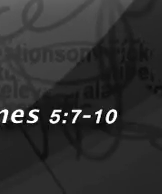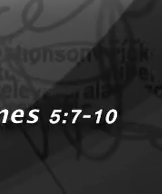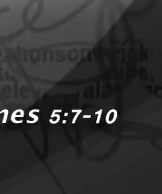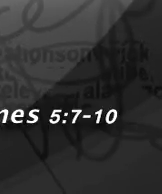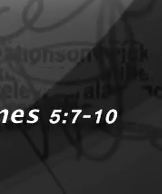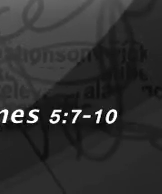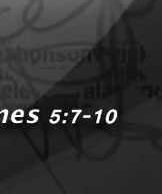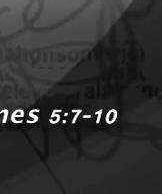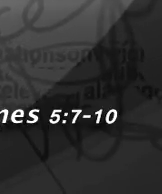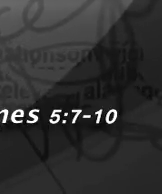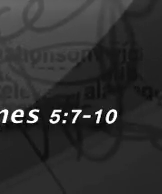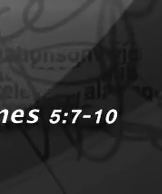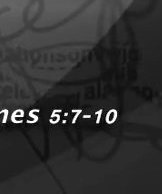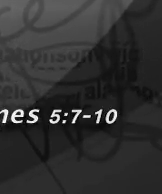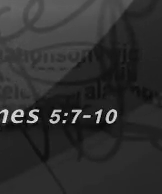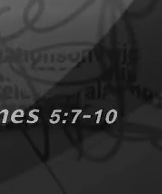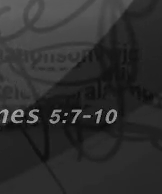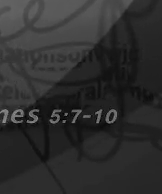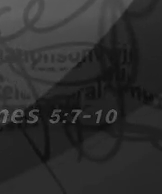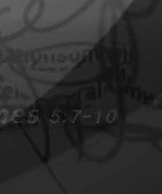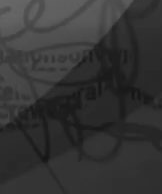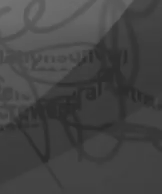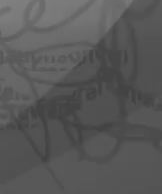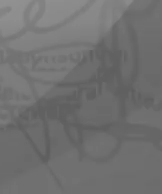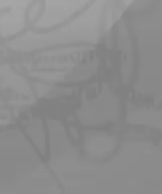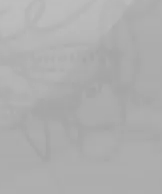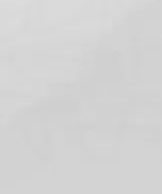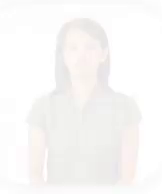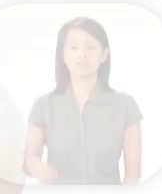The word of the Lord.